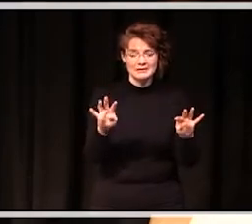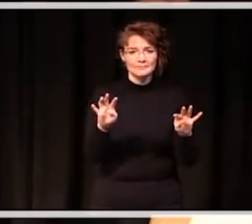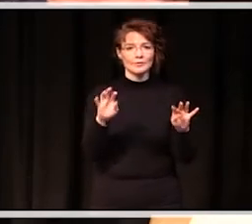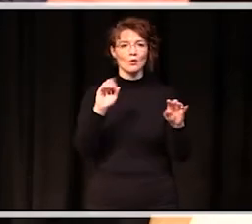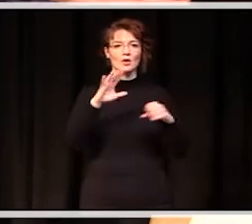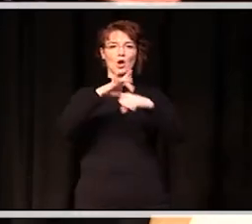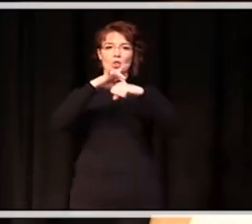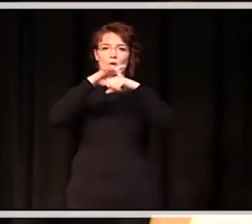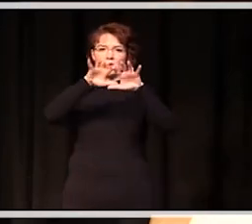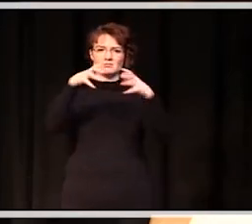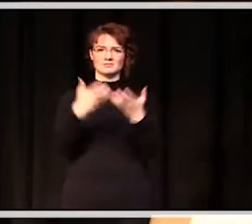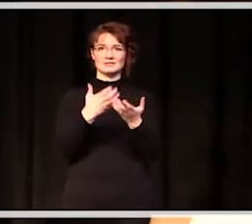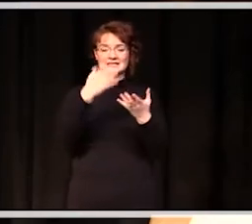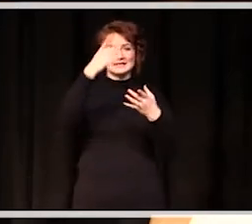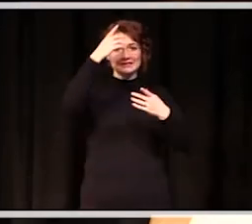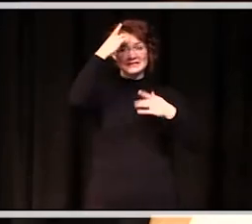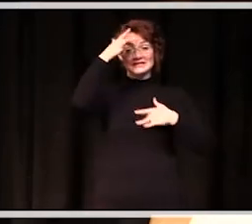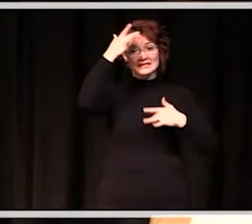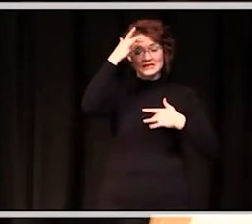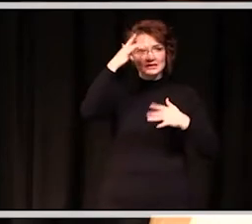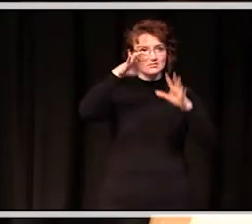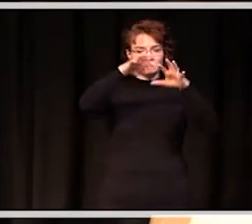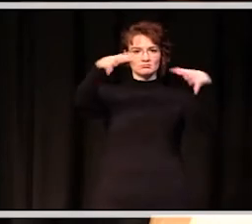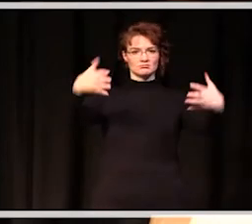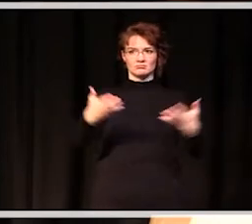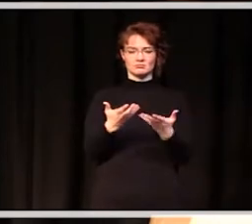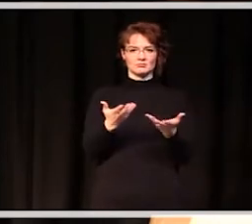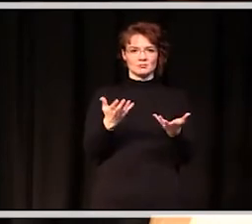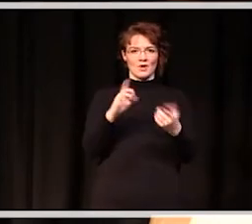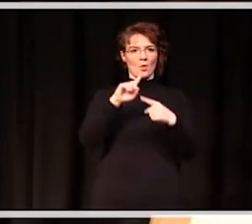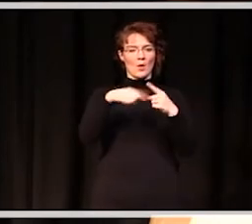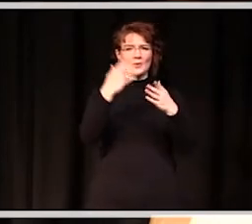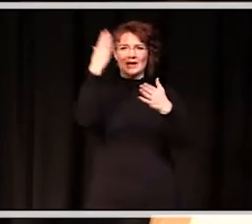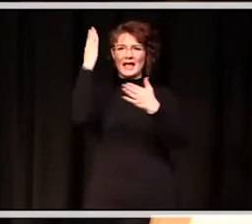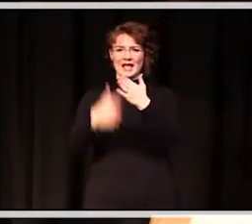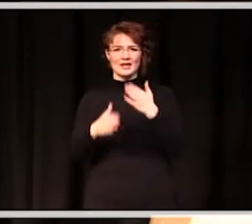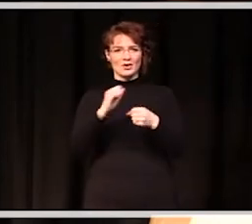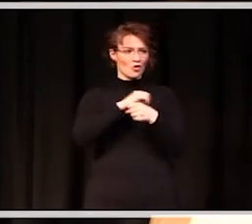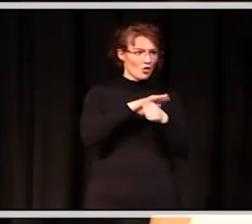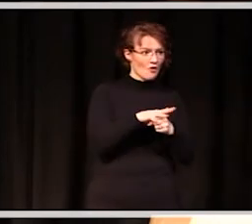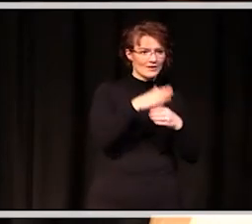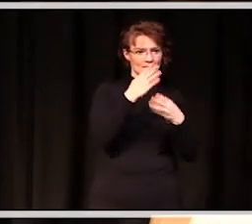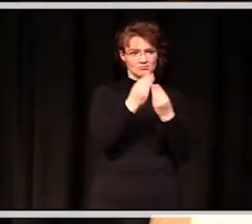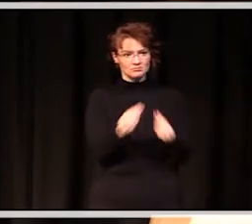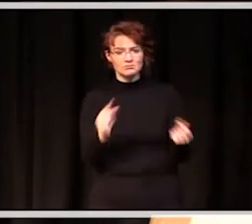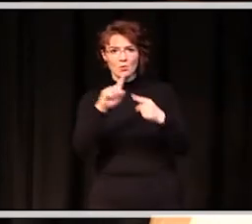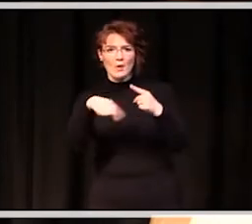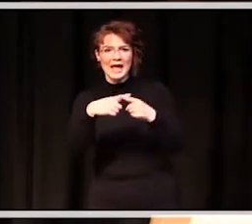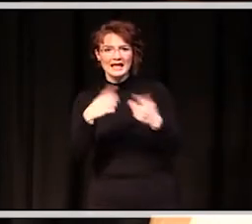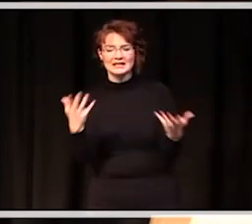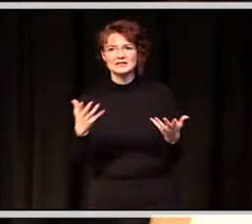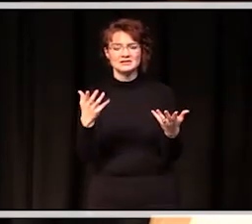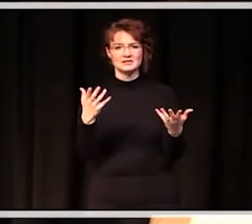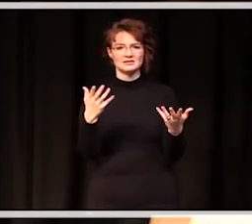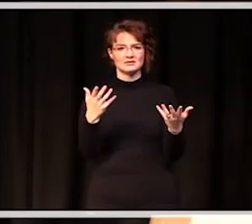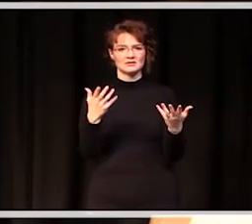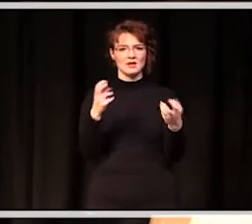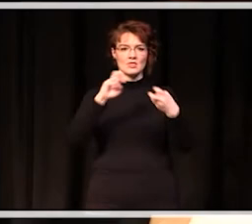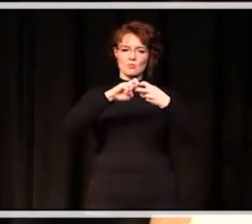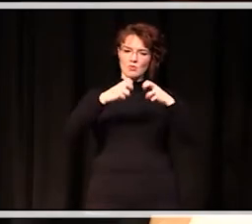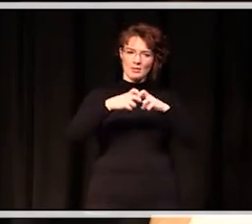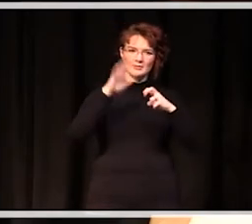at disease. It's like, when is this going to end, this whole COVID thing? And the problems look